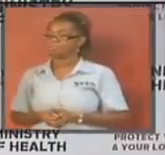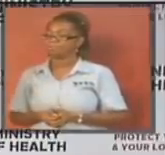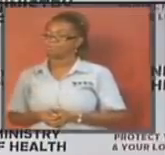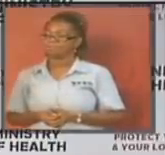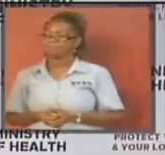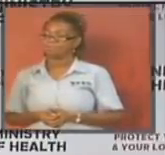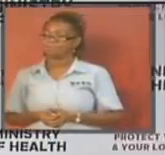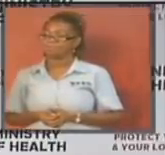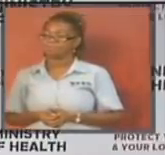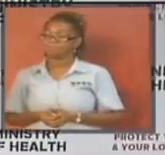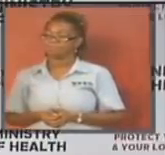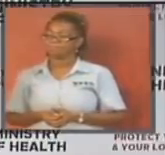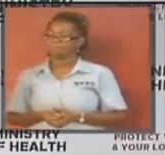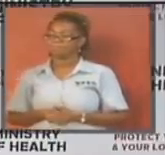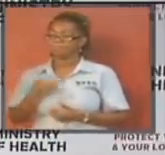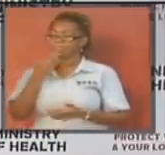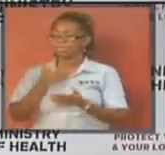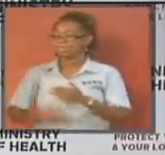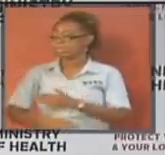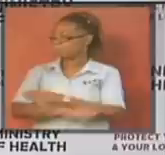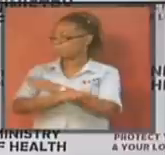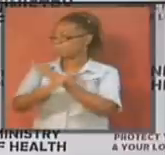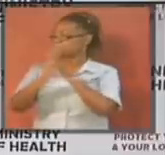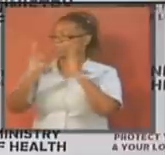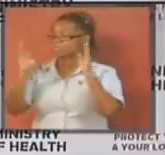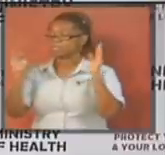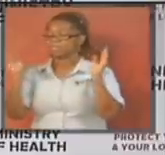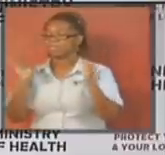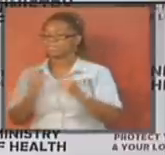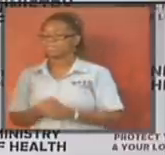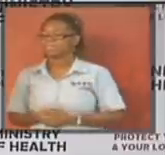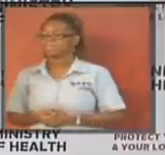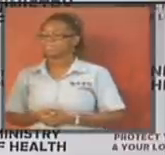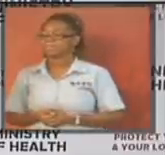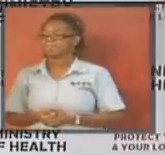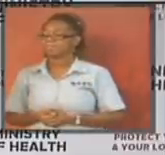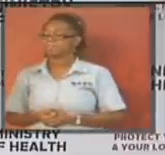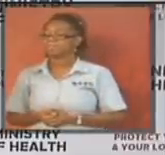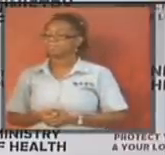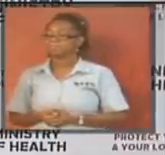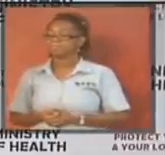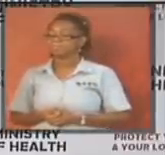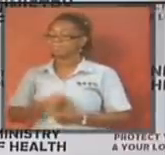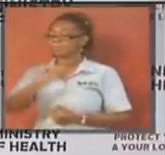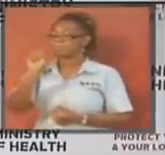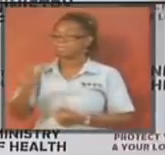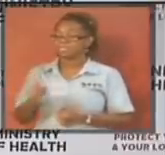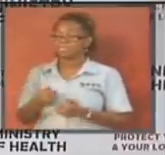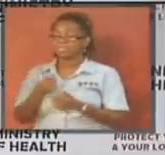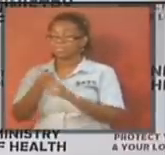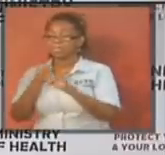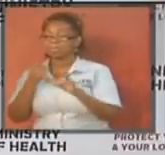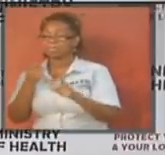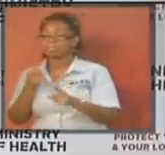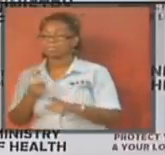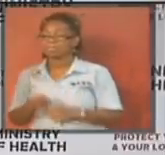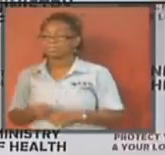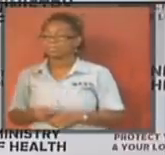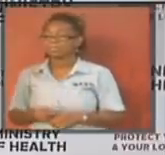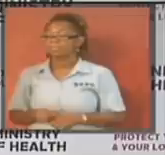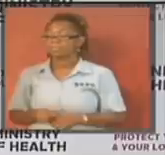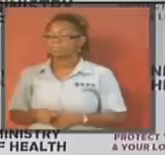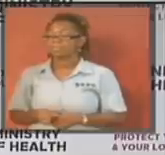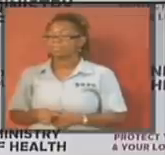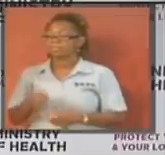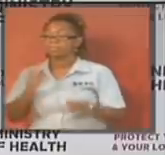All right. Good morning, Clayton Clark, Radio Tamarin. Questions from the public. Members of the public are